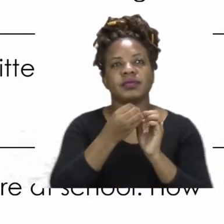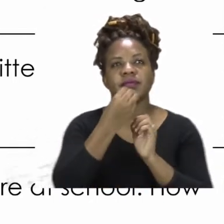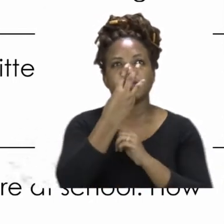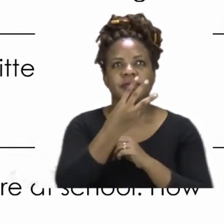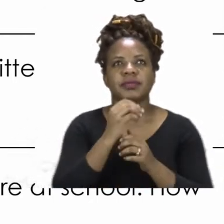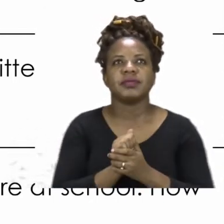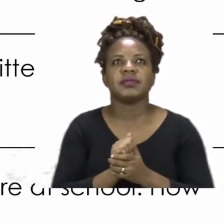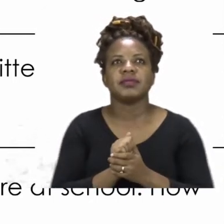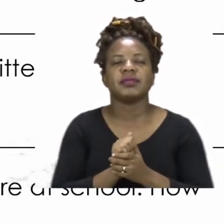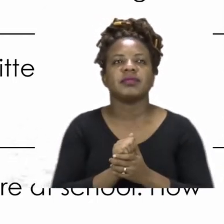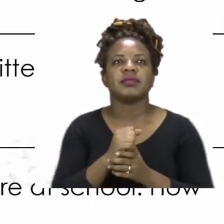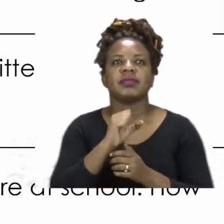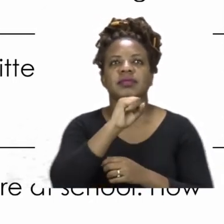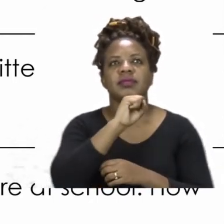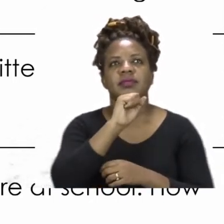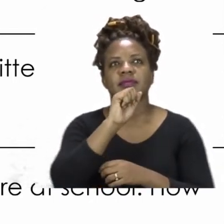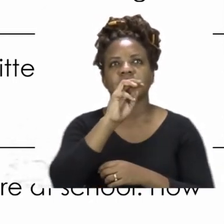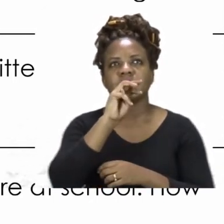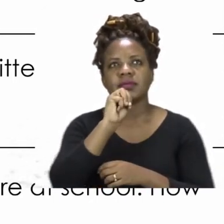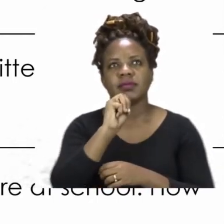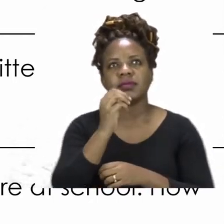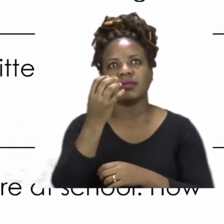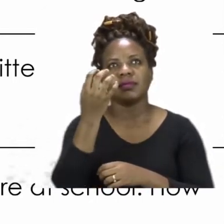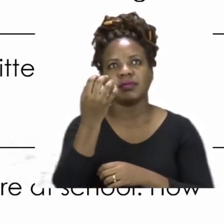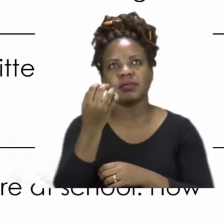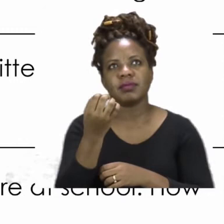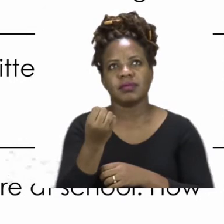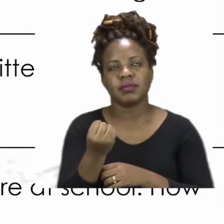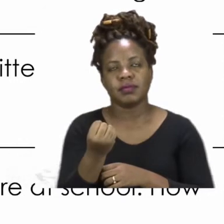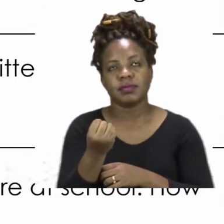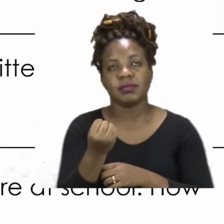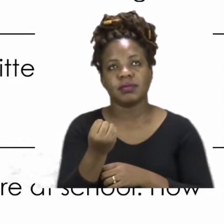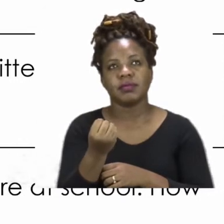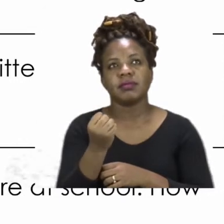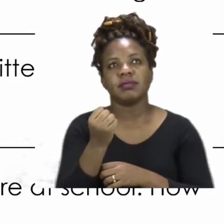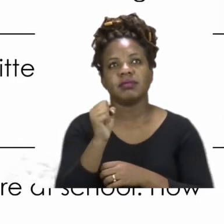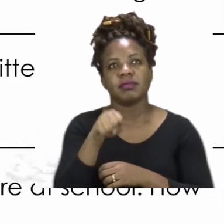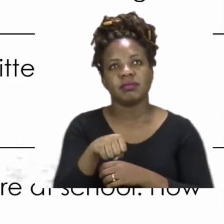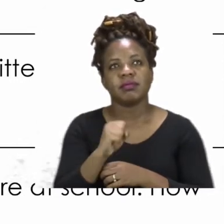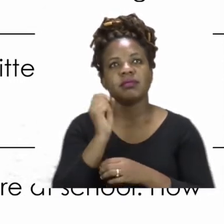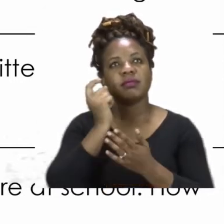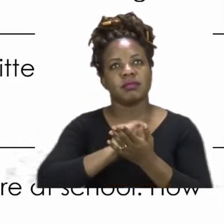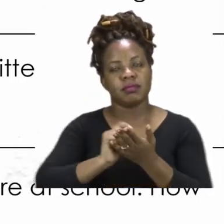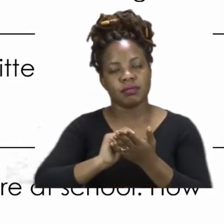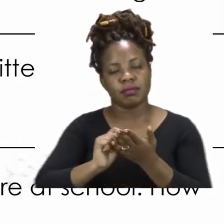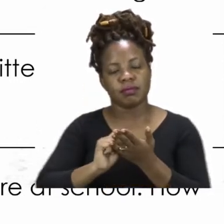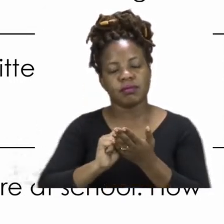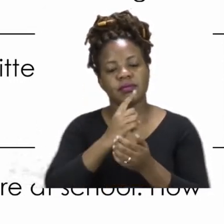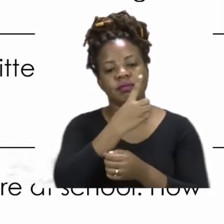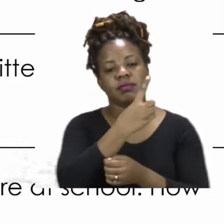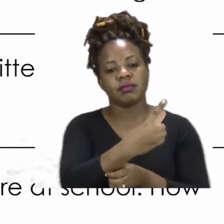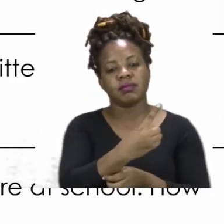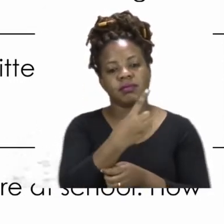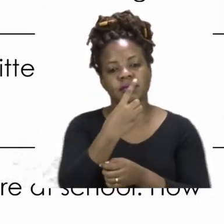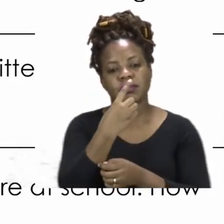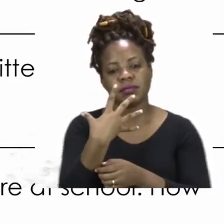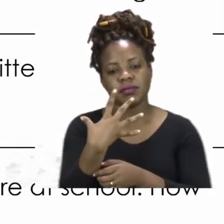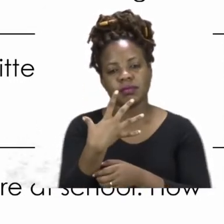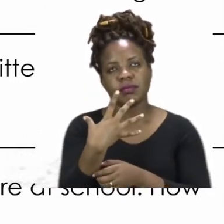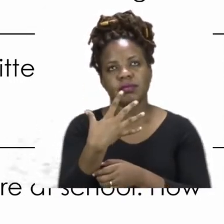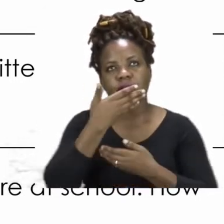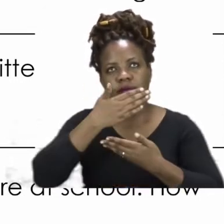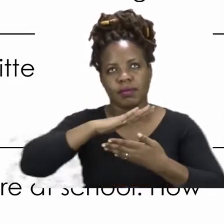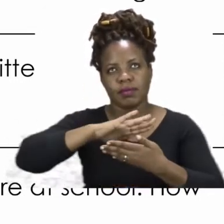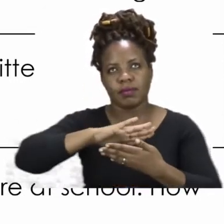says, Sam has to write 15 letters.